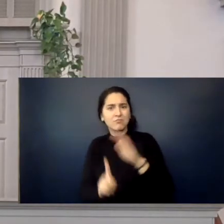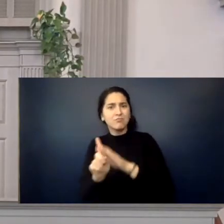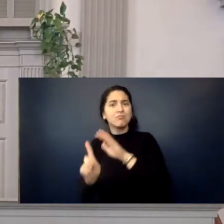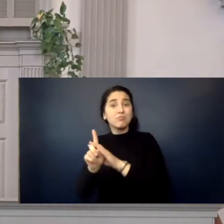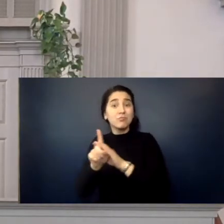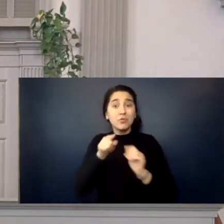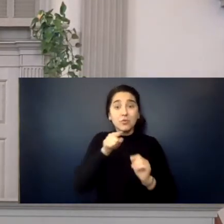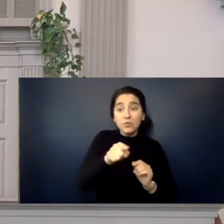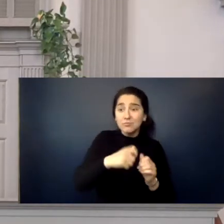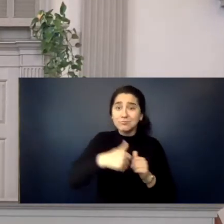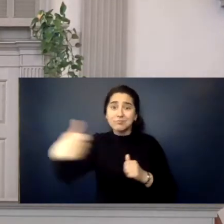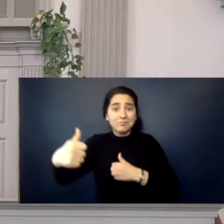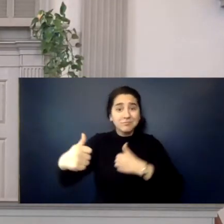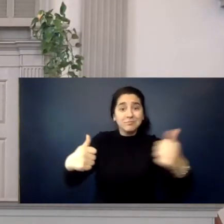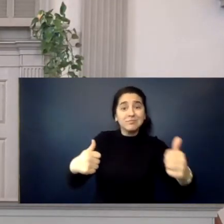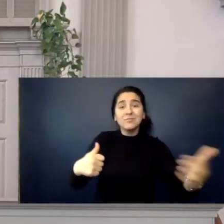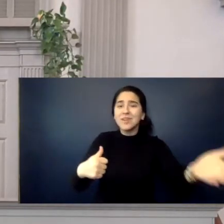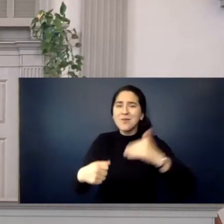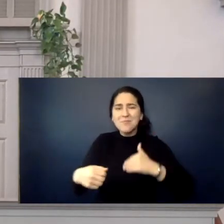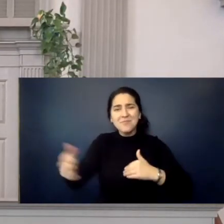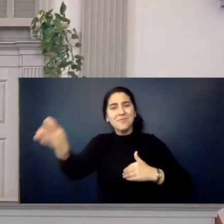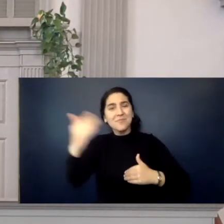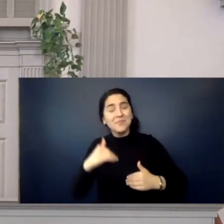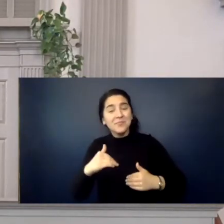and you who have stayed away.